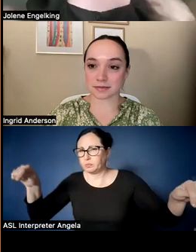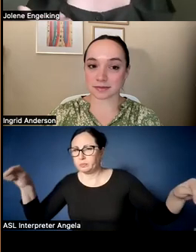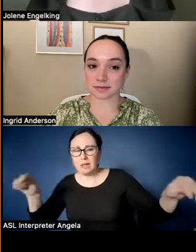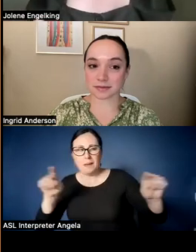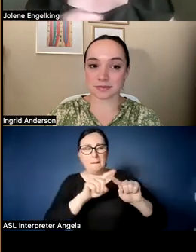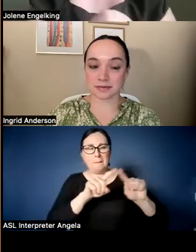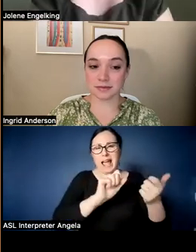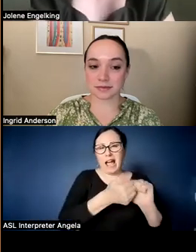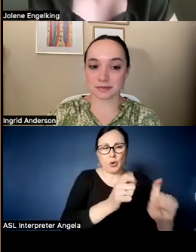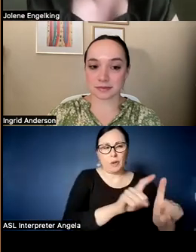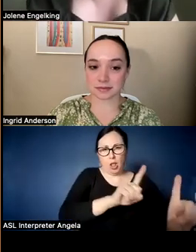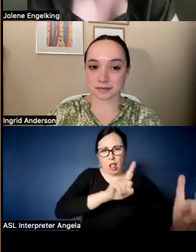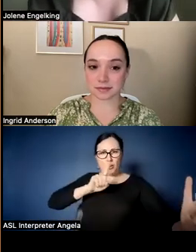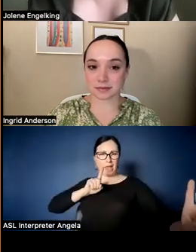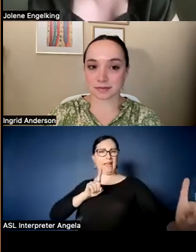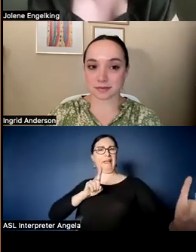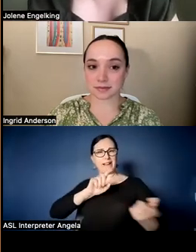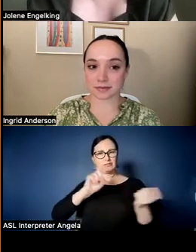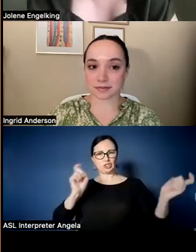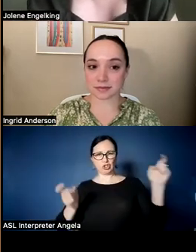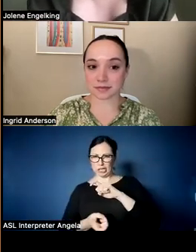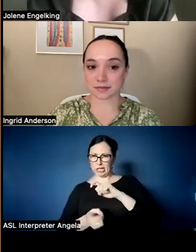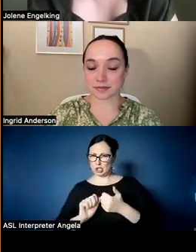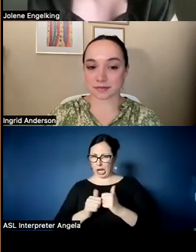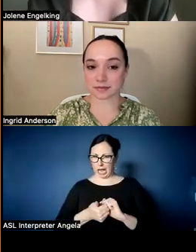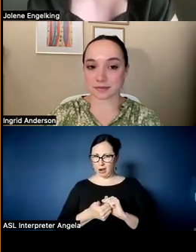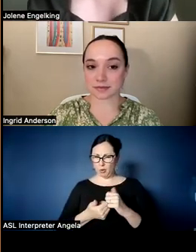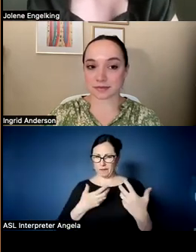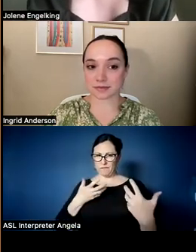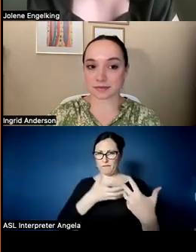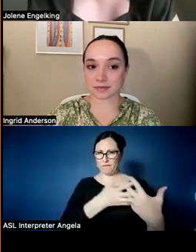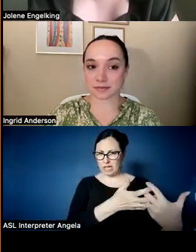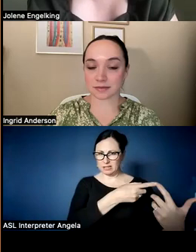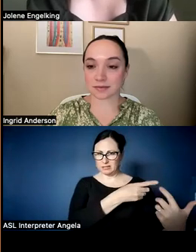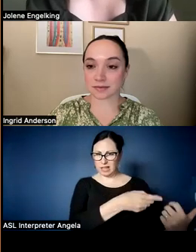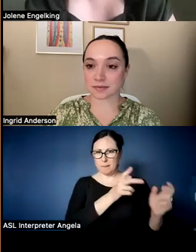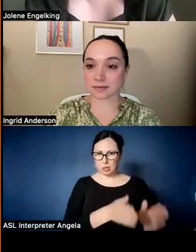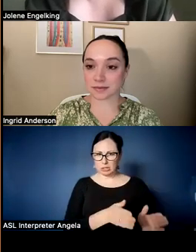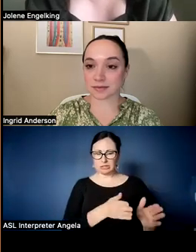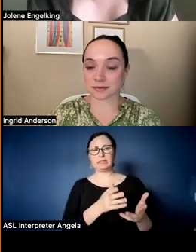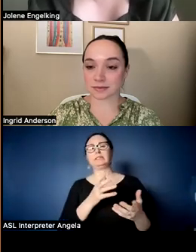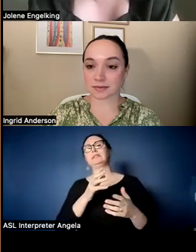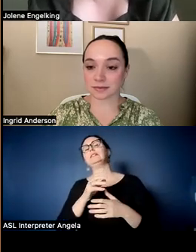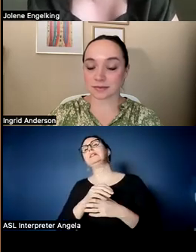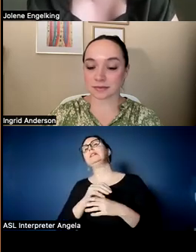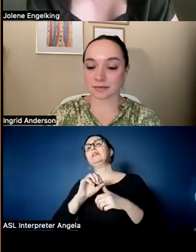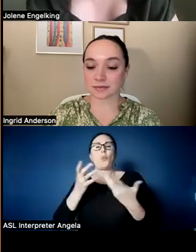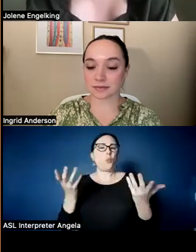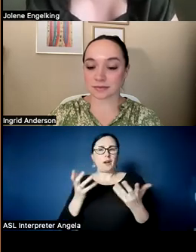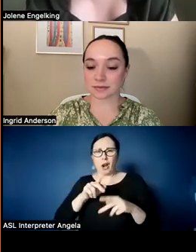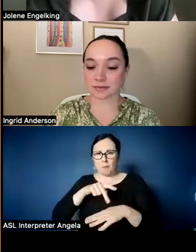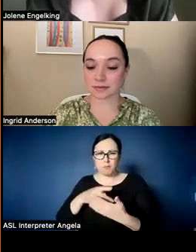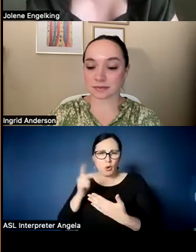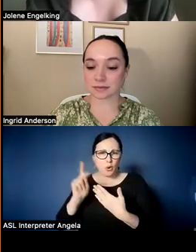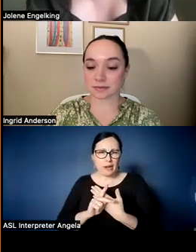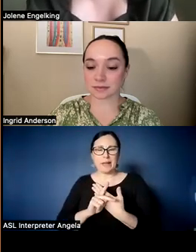many sorts of ways, particularly thinking about how are we best, within our programs and within ourselves, how are we living this out?